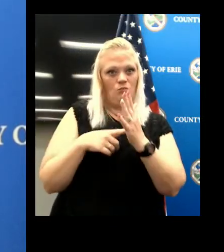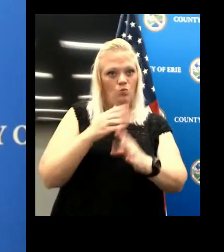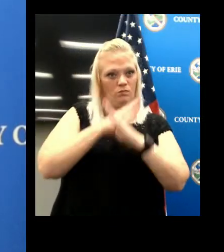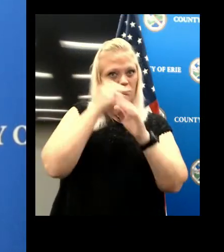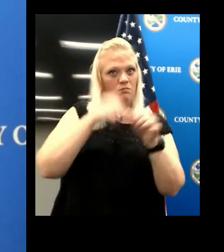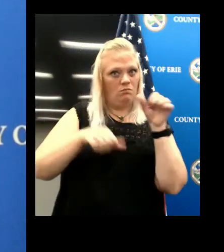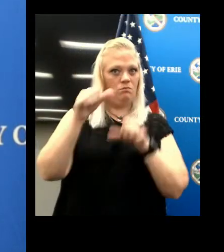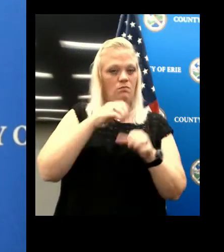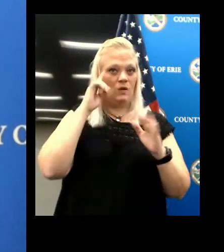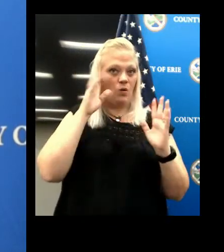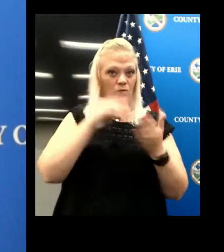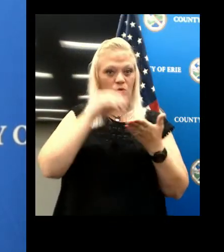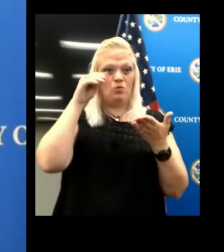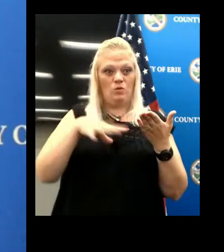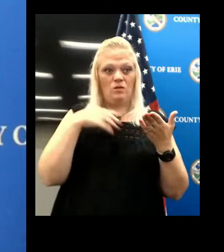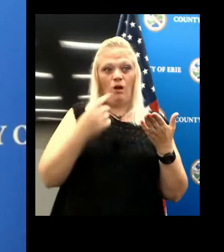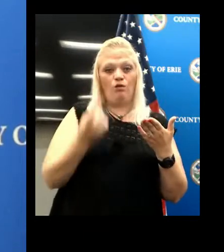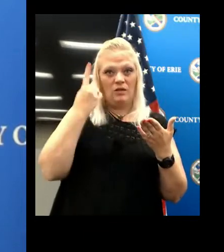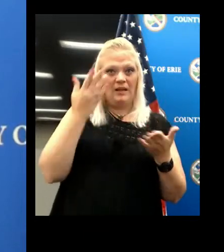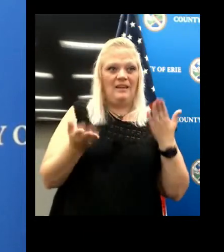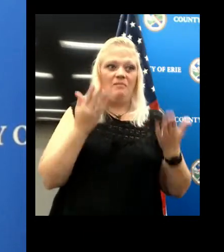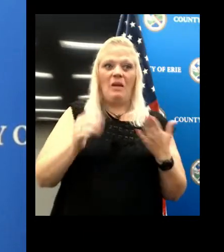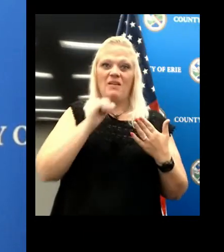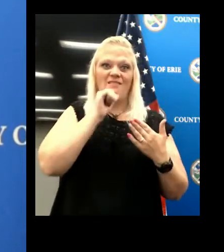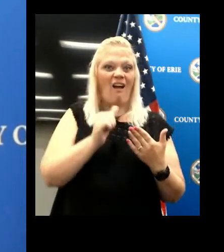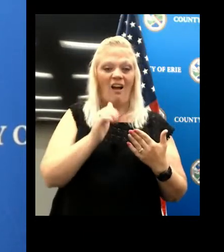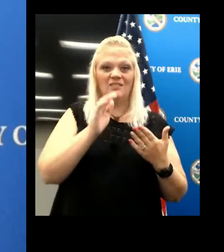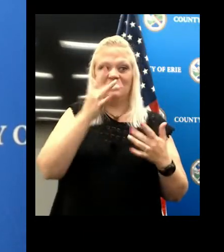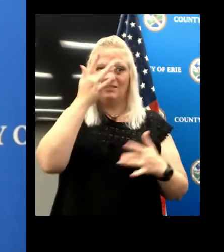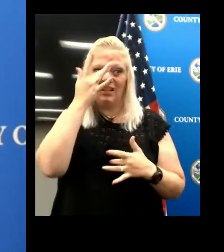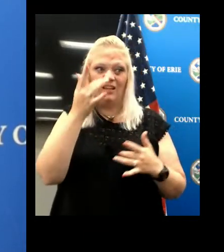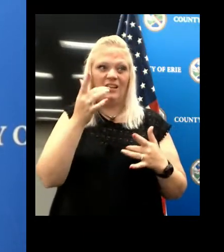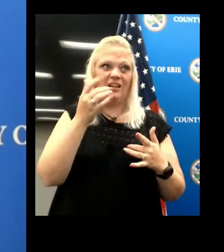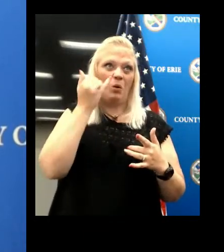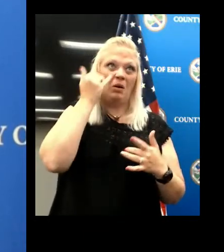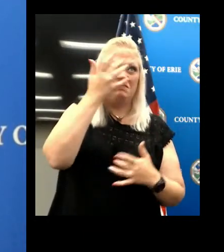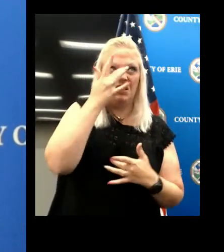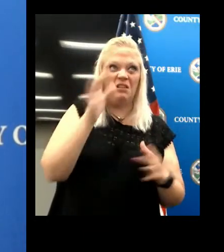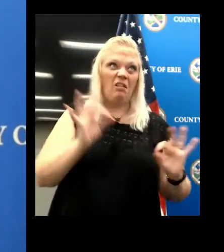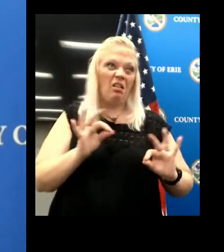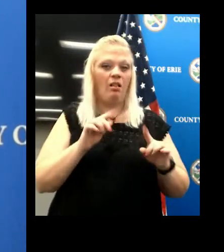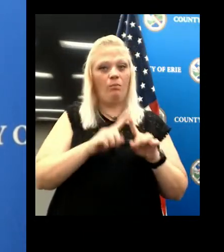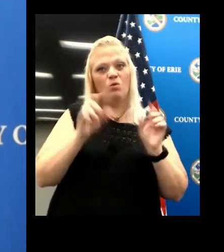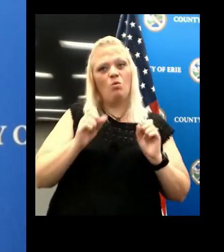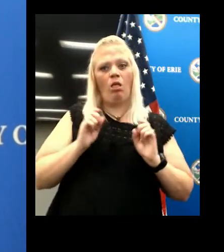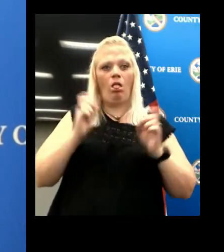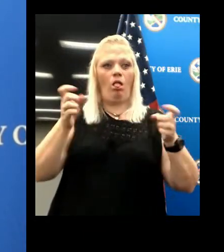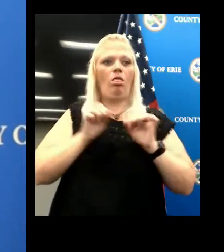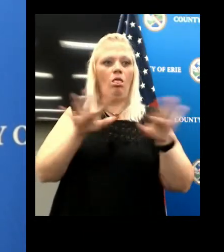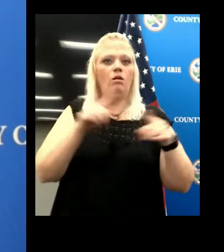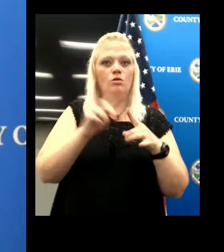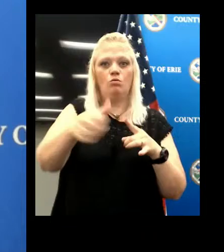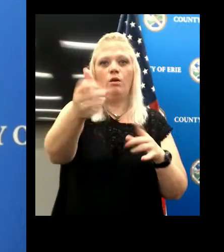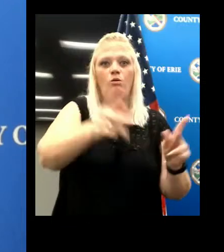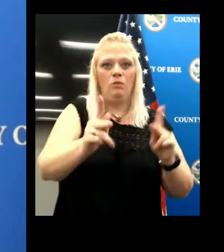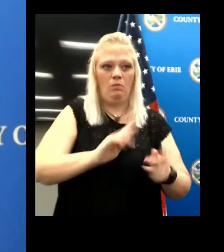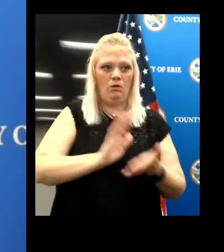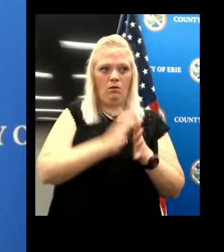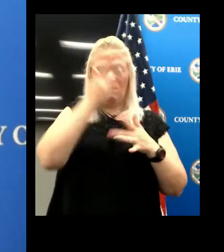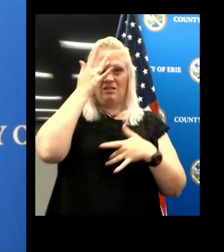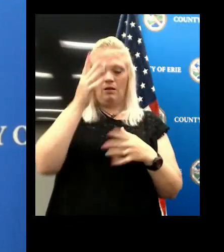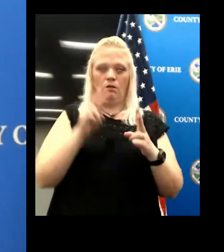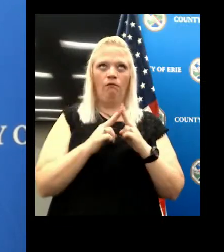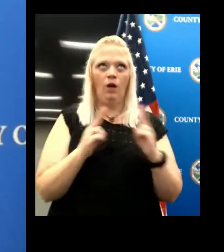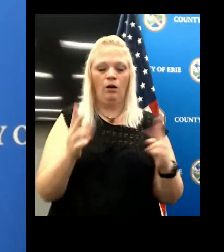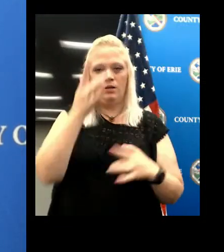And I would hope that students understand that maybe they're not going to get sick, or if they get sick, it's minor, but they could pass it on to someone else who gets sick and gets